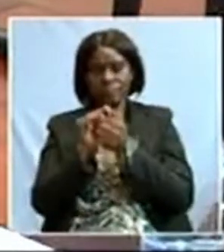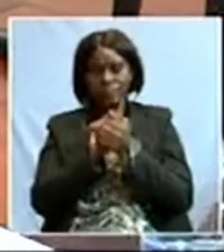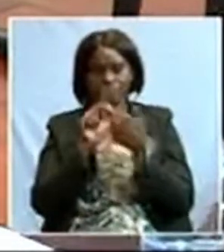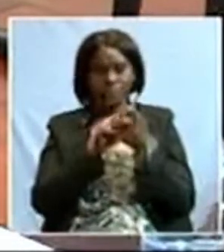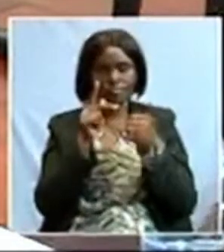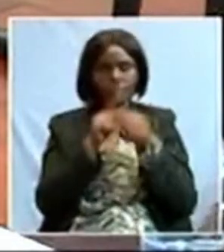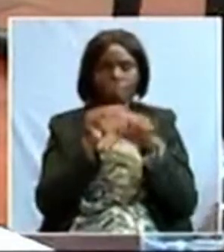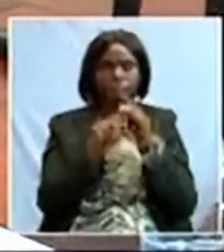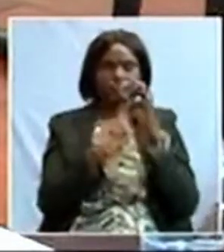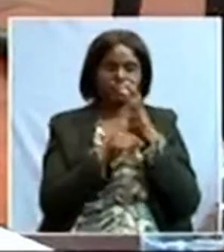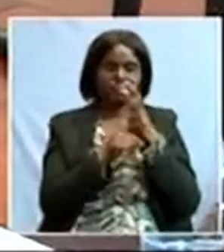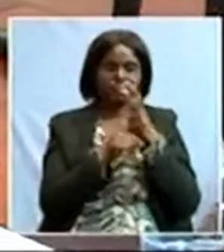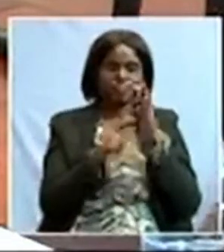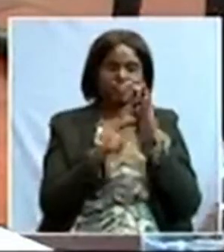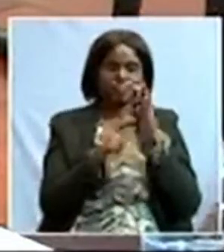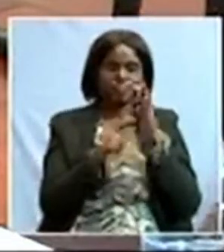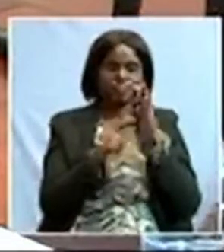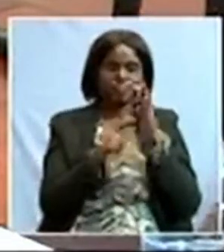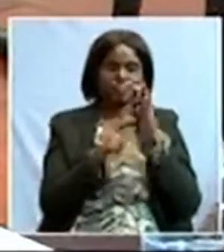in peri-urban areas.